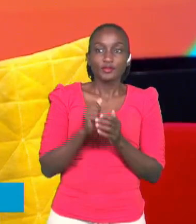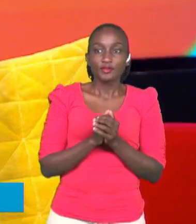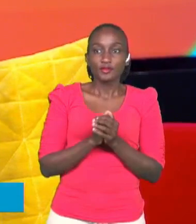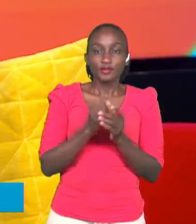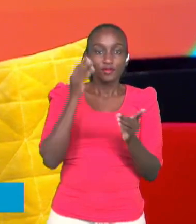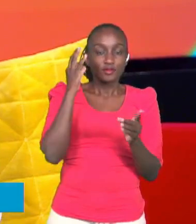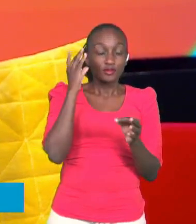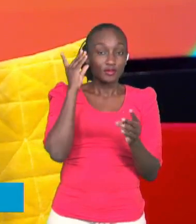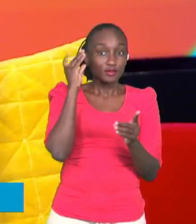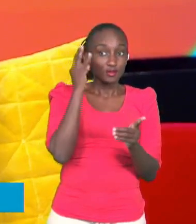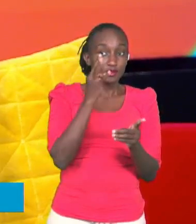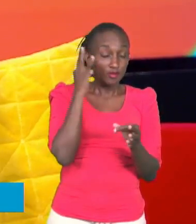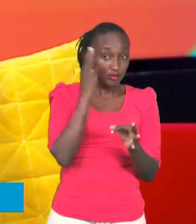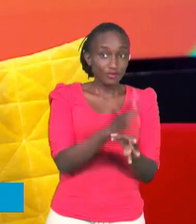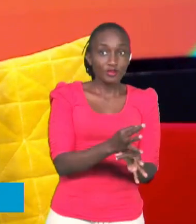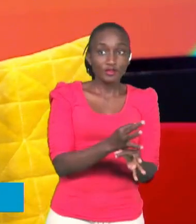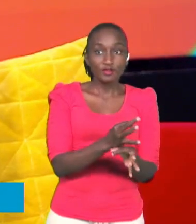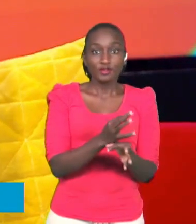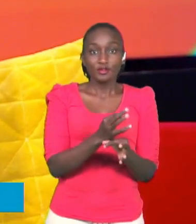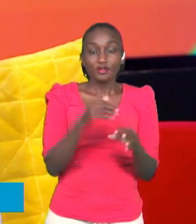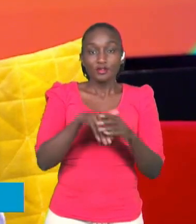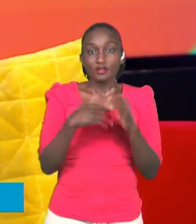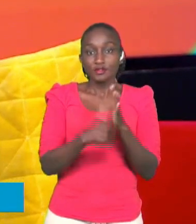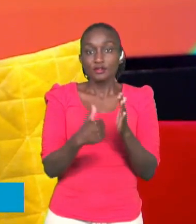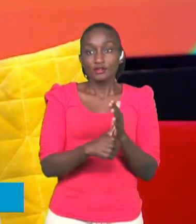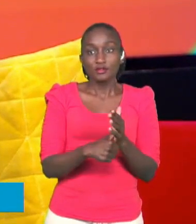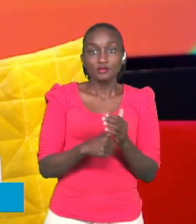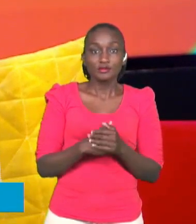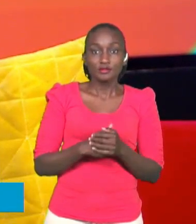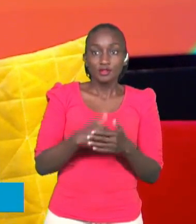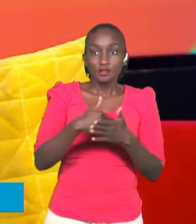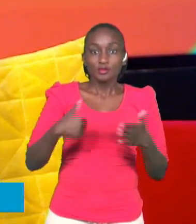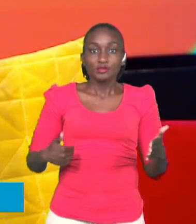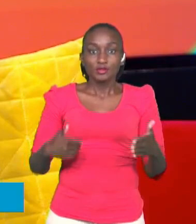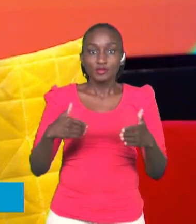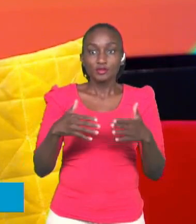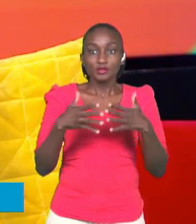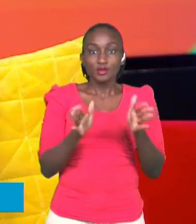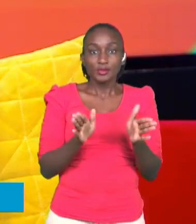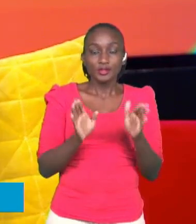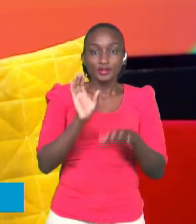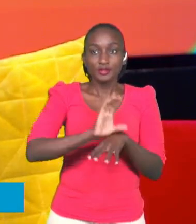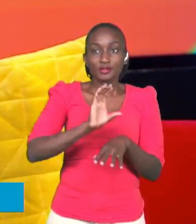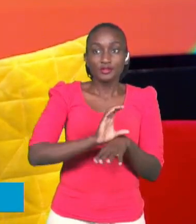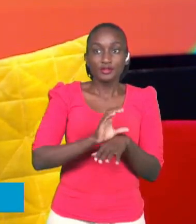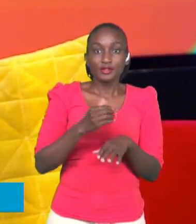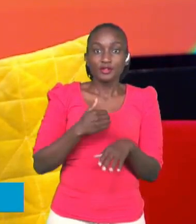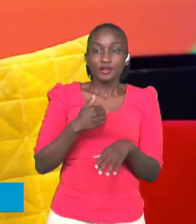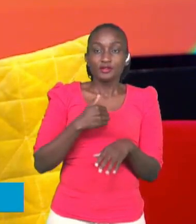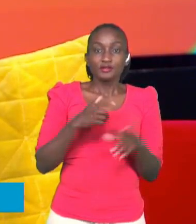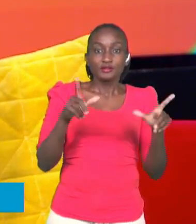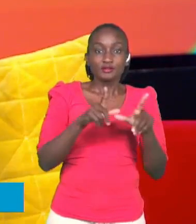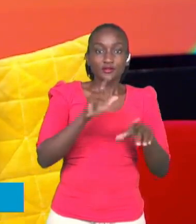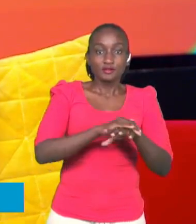faith, let me say, they are in trouble of some sort, because now, before you open a church, you must have a certificate of good conduct. You must have